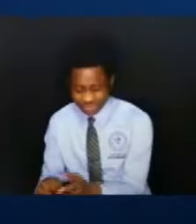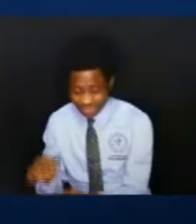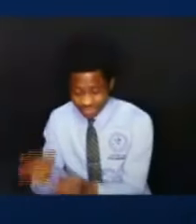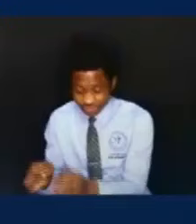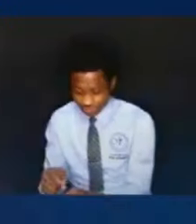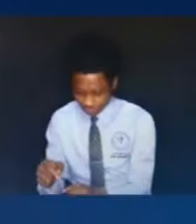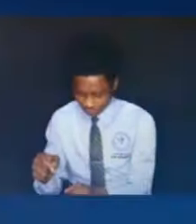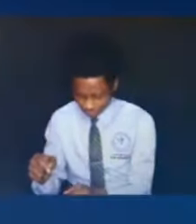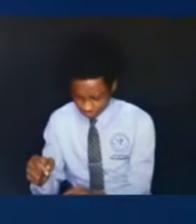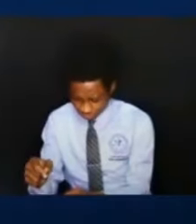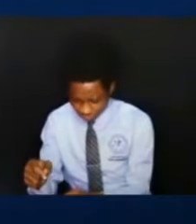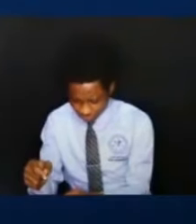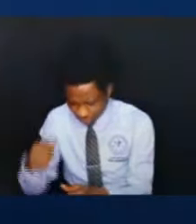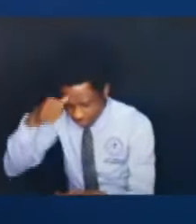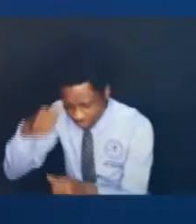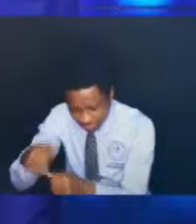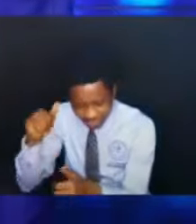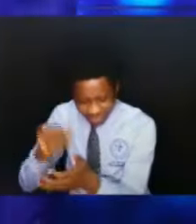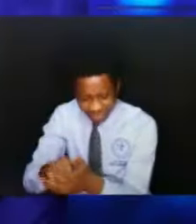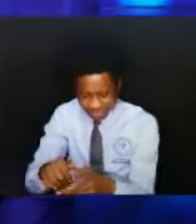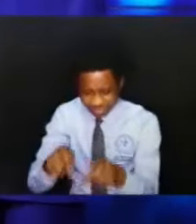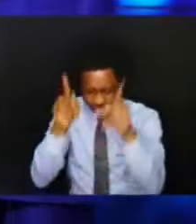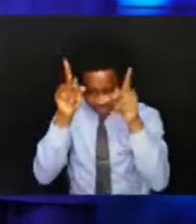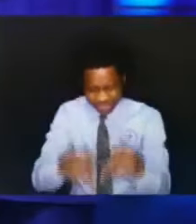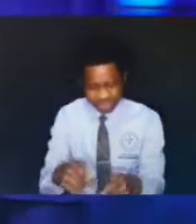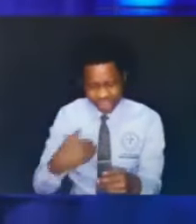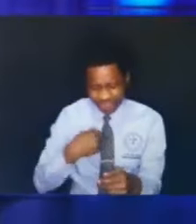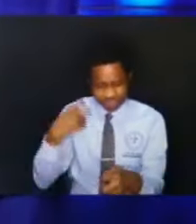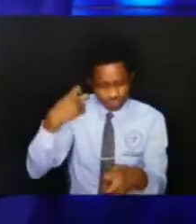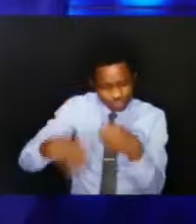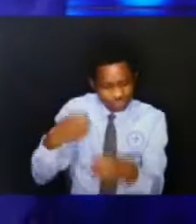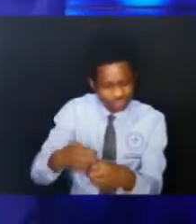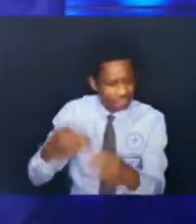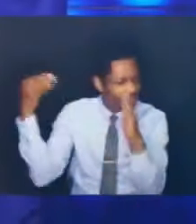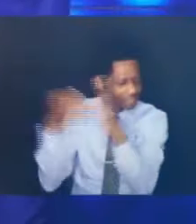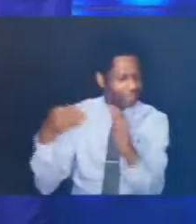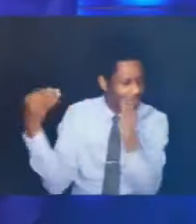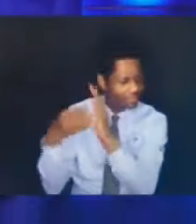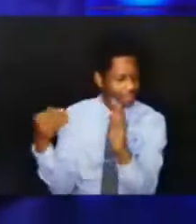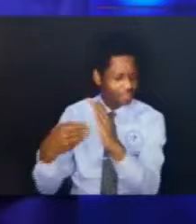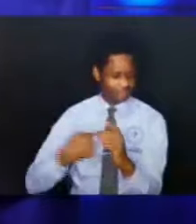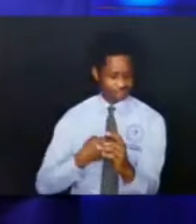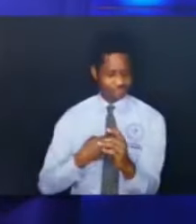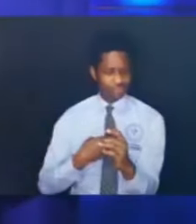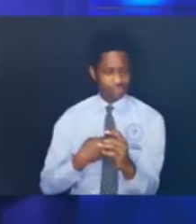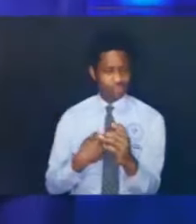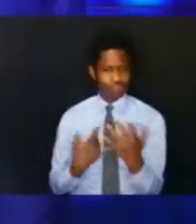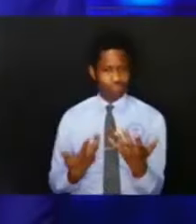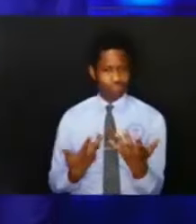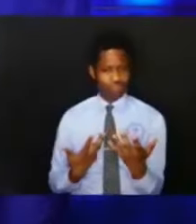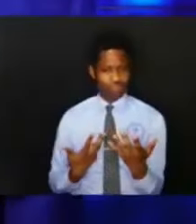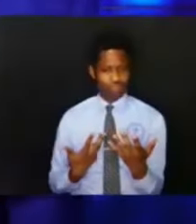wokai se unua wasem bi etia wa, so the initiative is taken by the one who feels that he